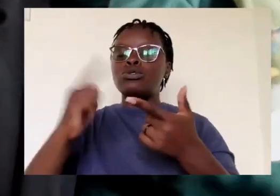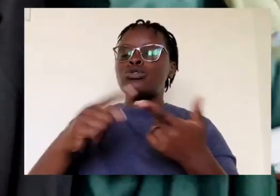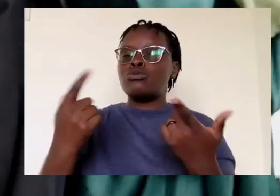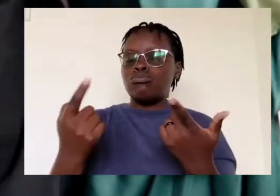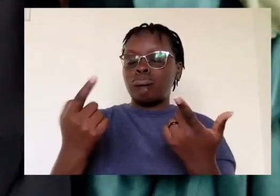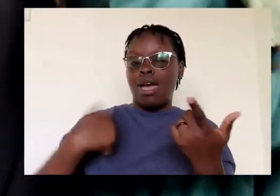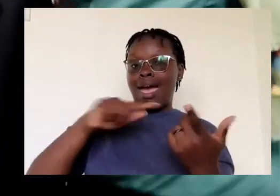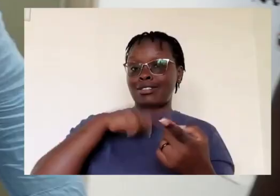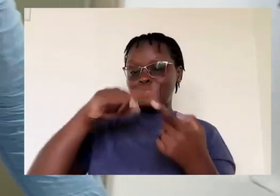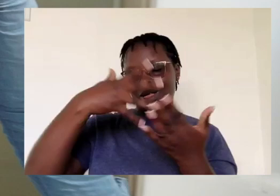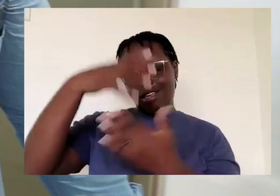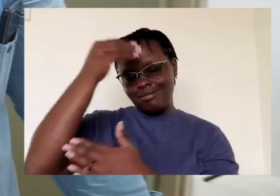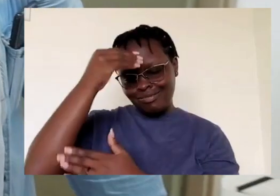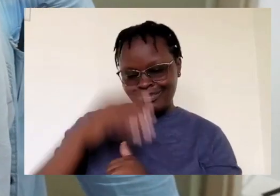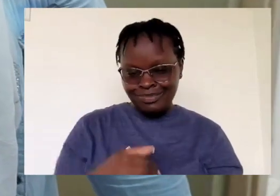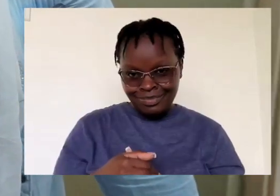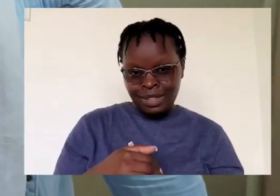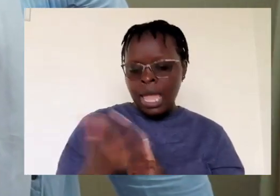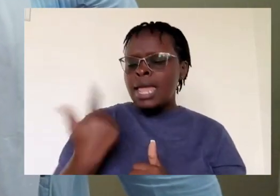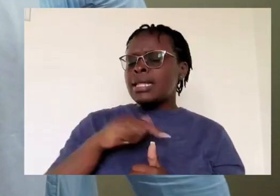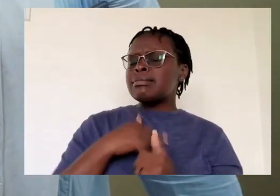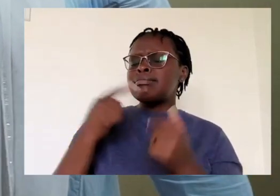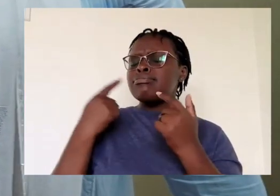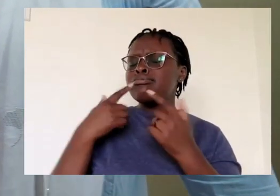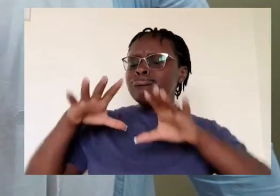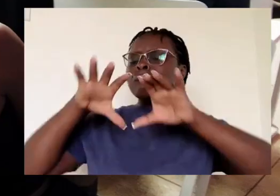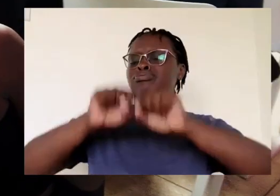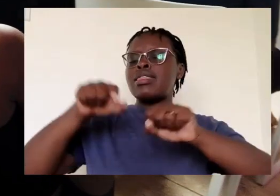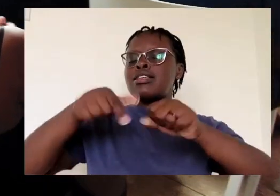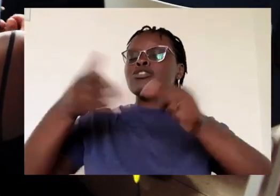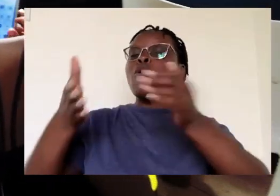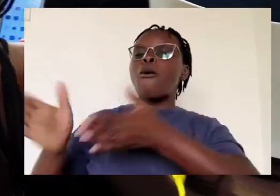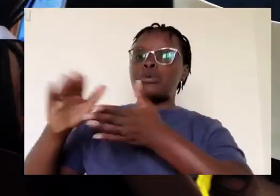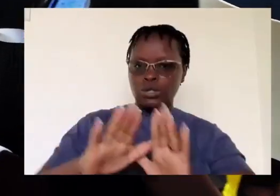all of us to learn. Let us seize the